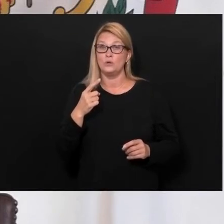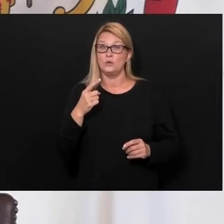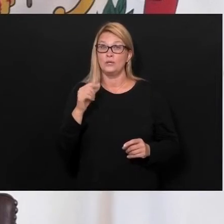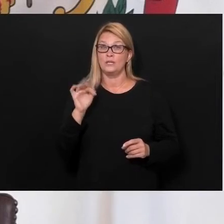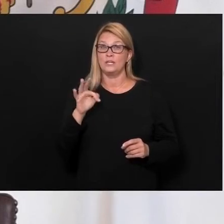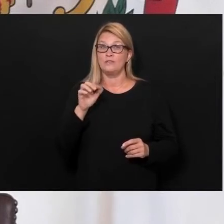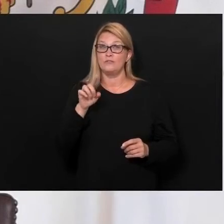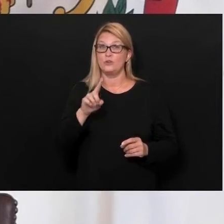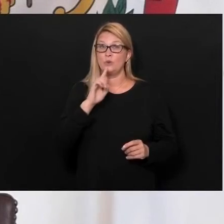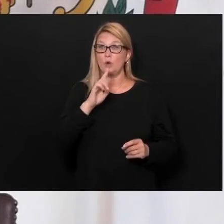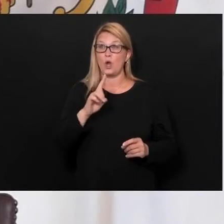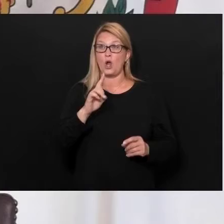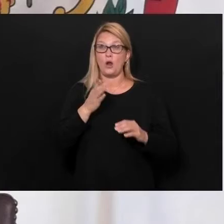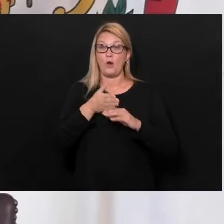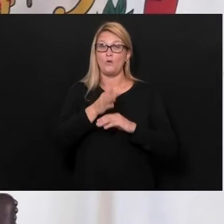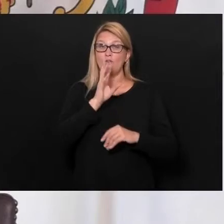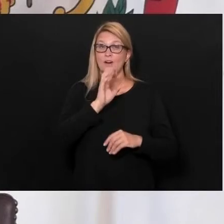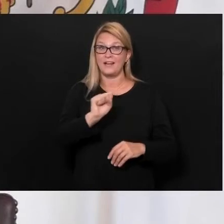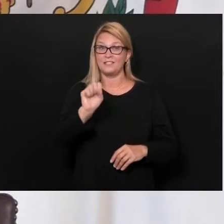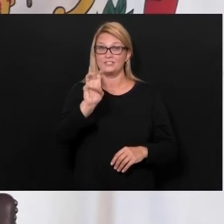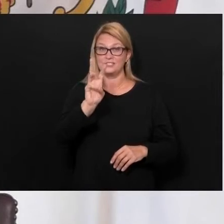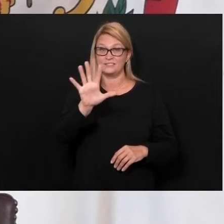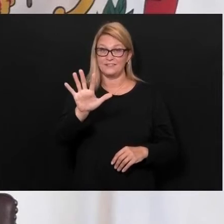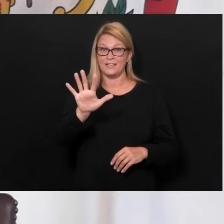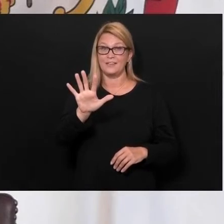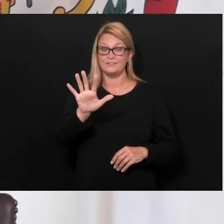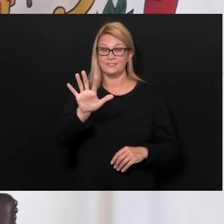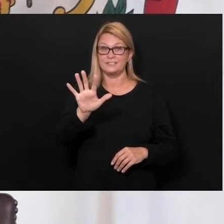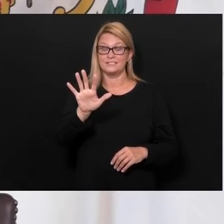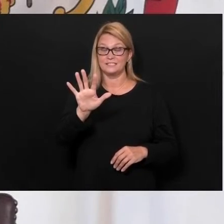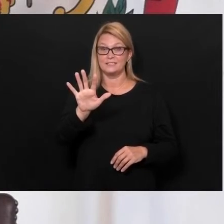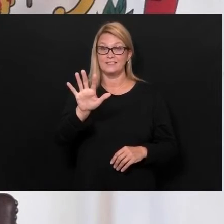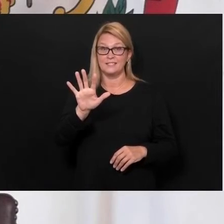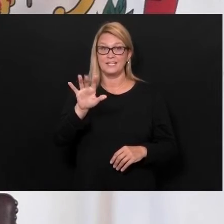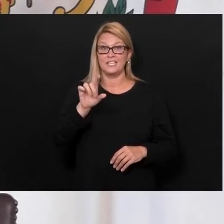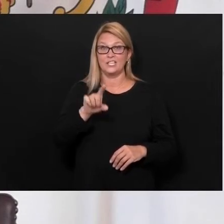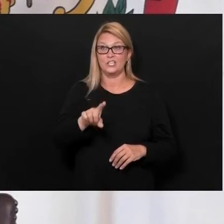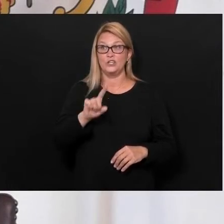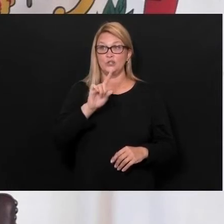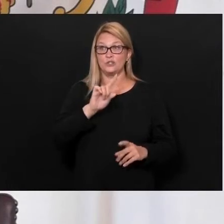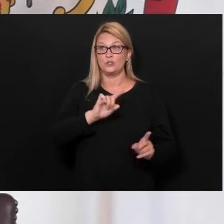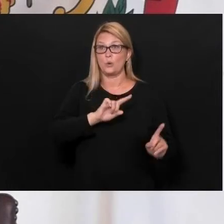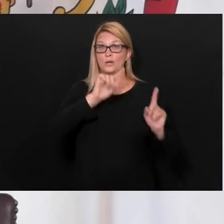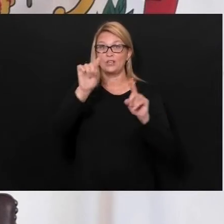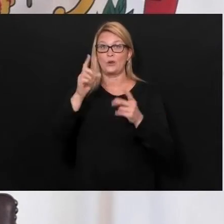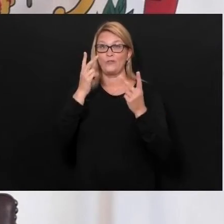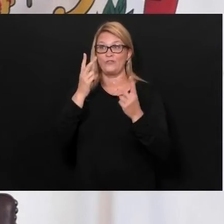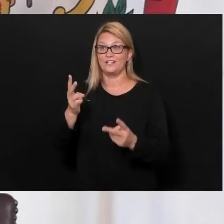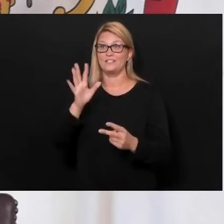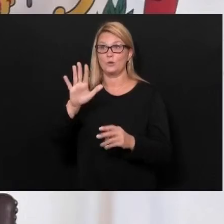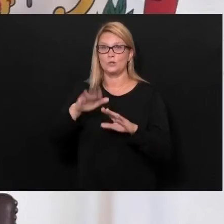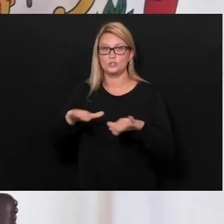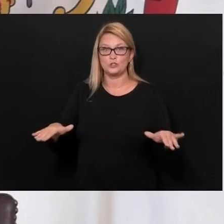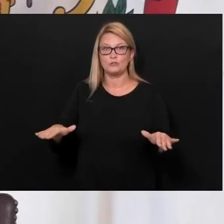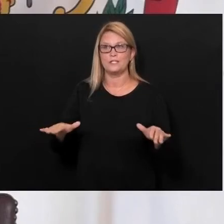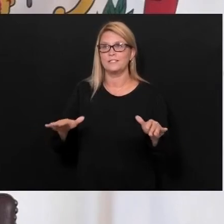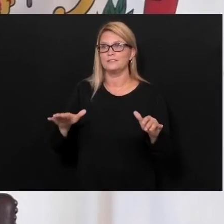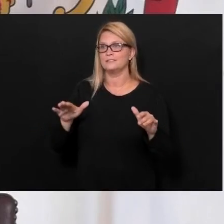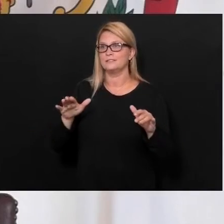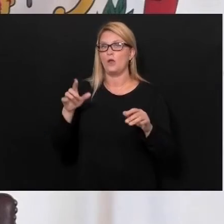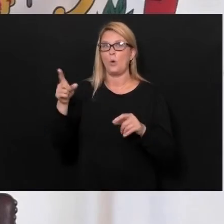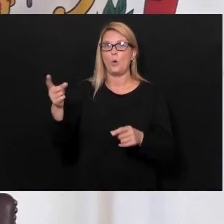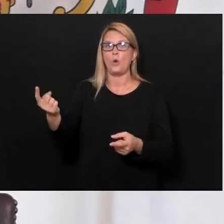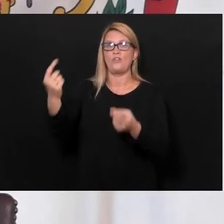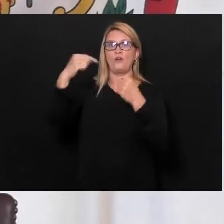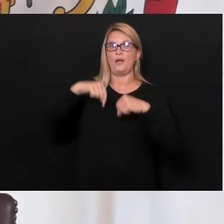you're in excess of 65 years of age, you know, and you were going over to your kid's house or they're